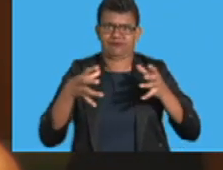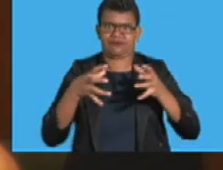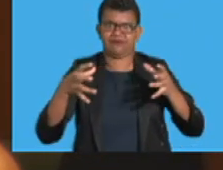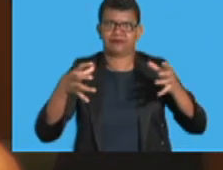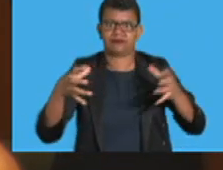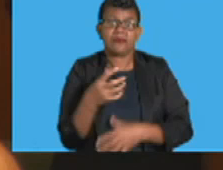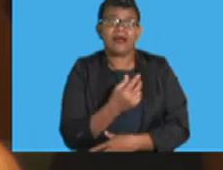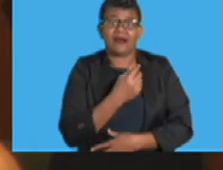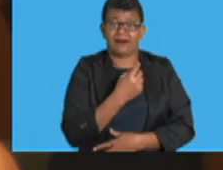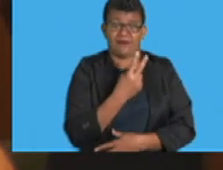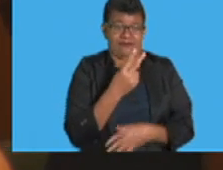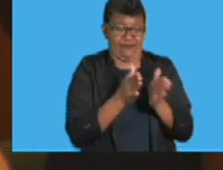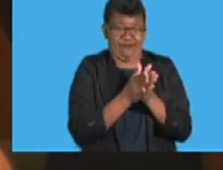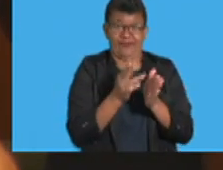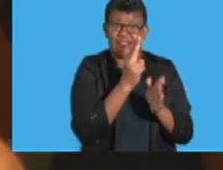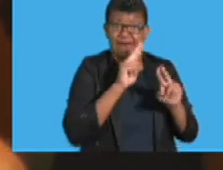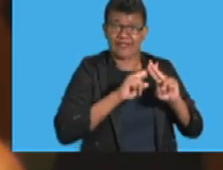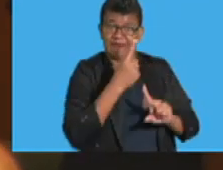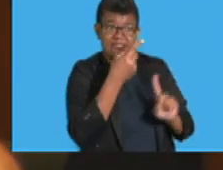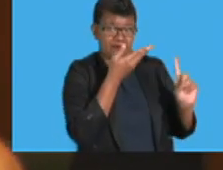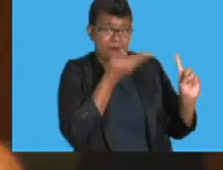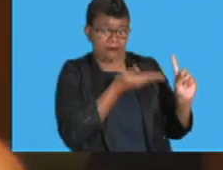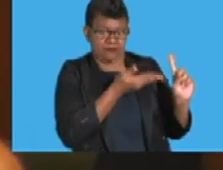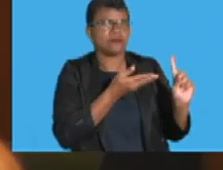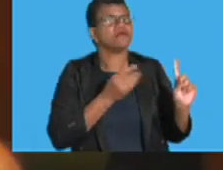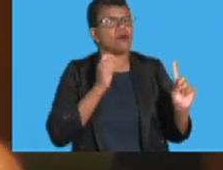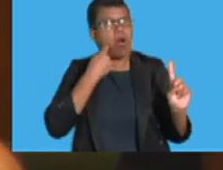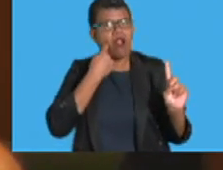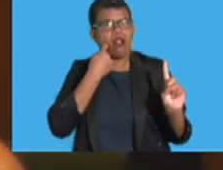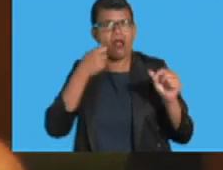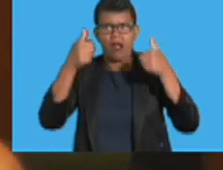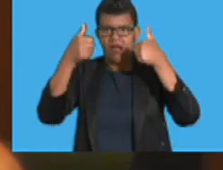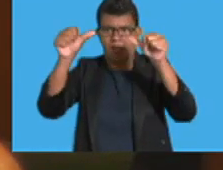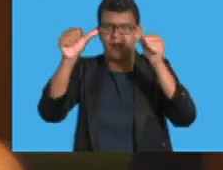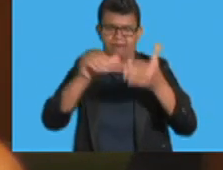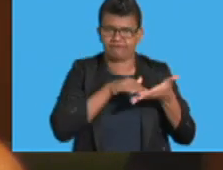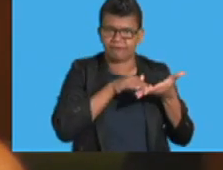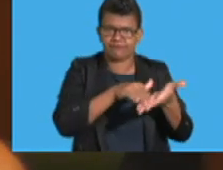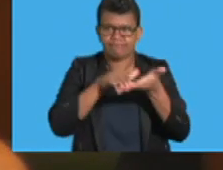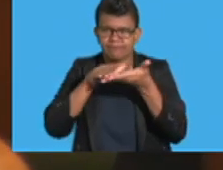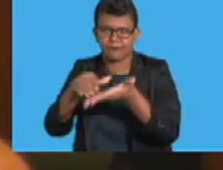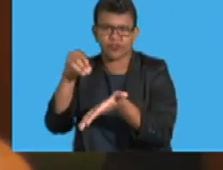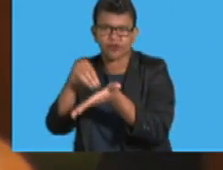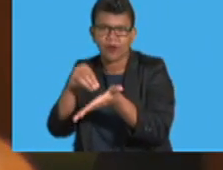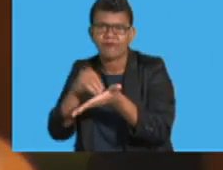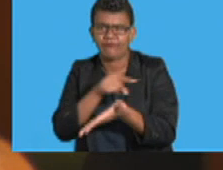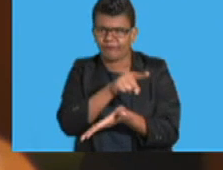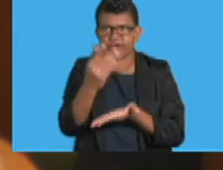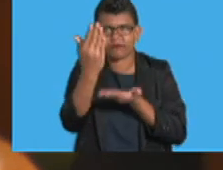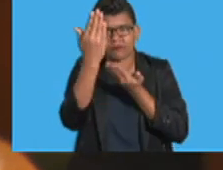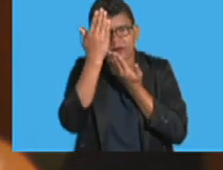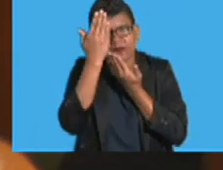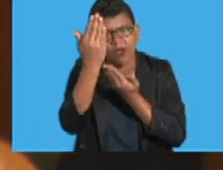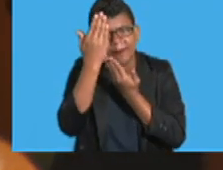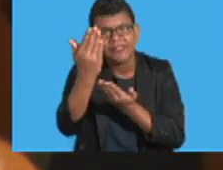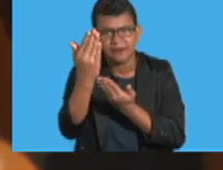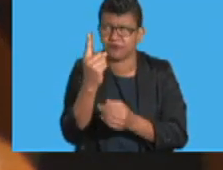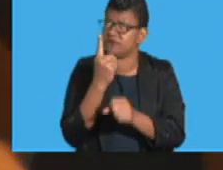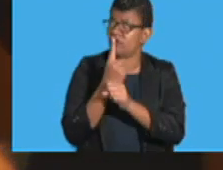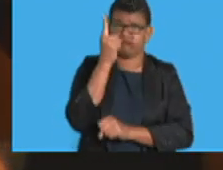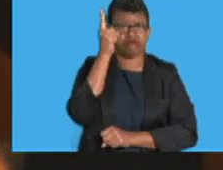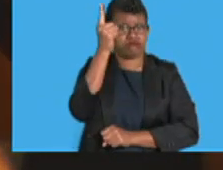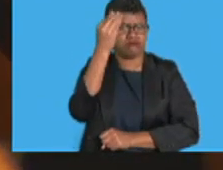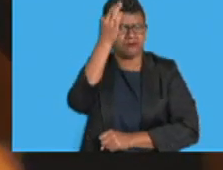and we will continue to do more for Fijian families. The honor we will give back to our God because we believe in walking the talk and leading by